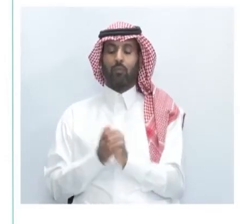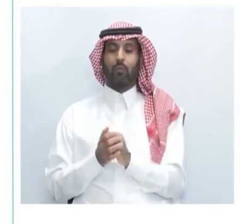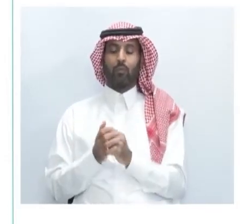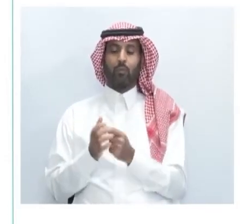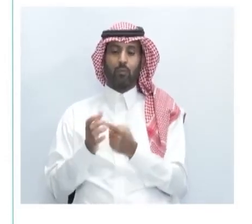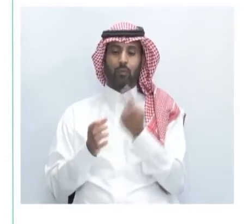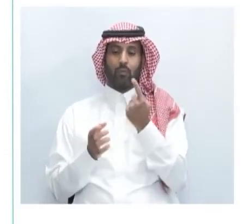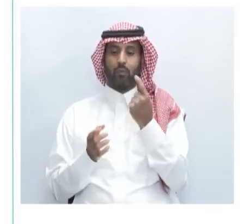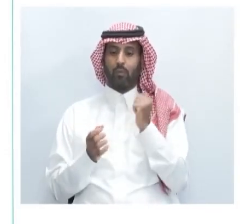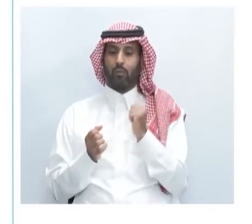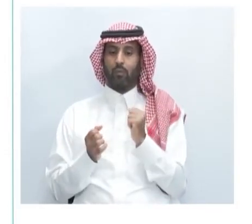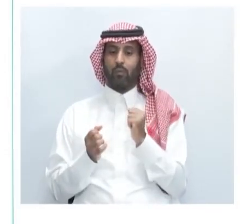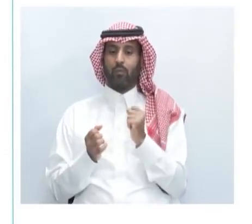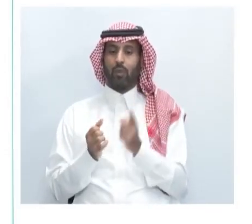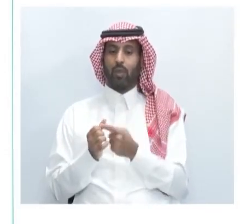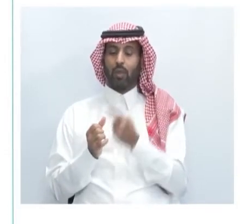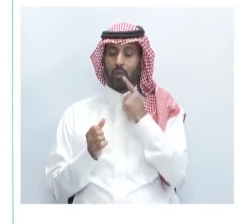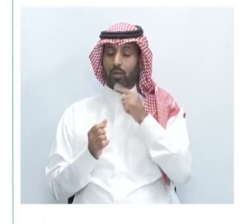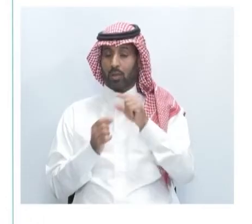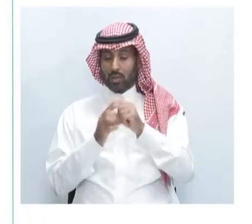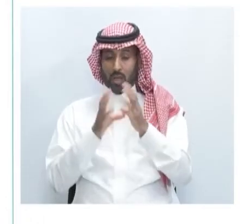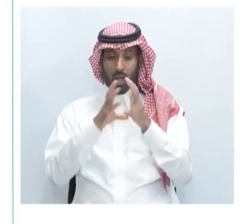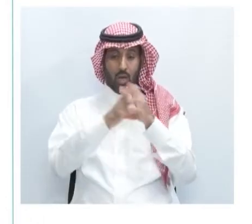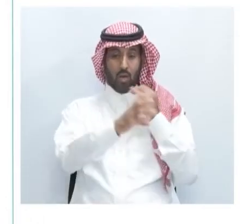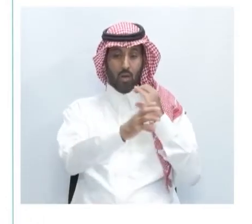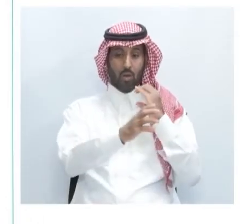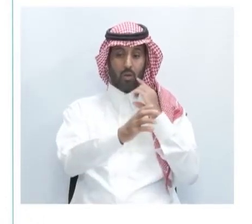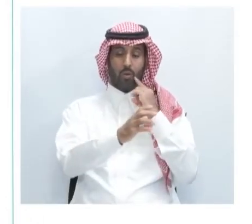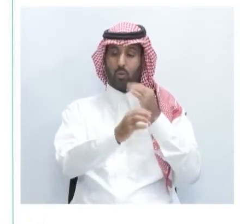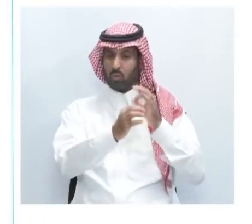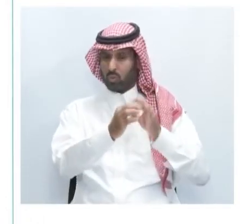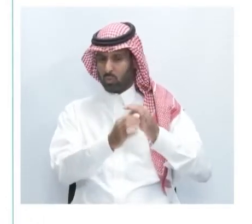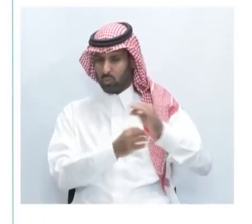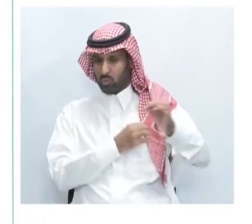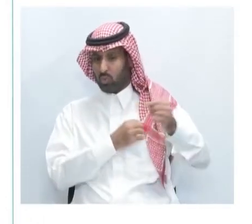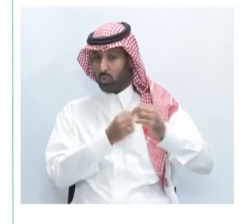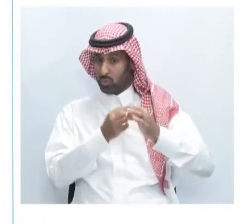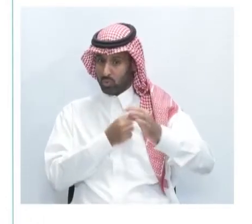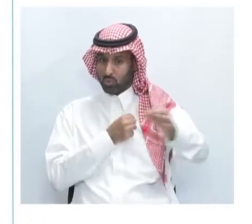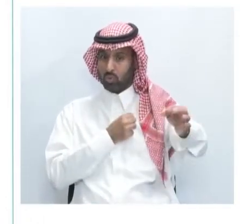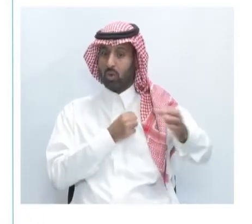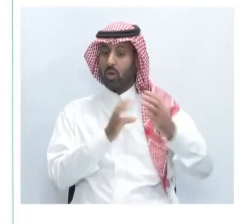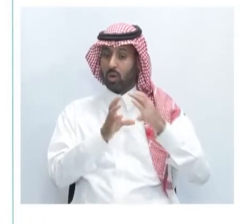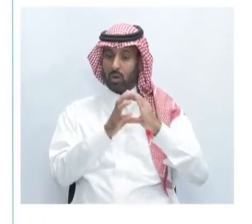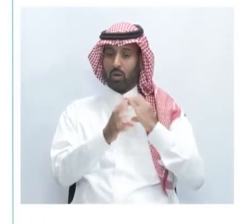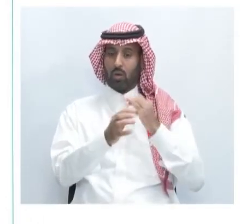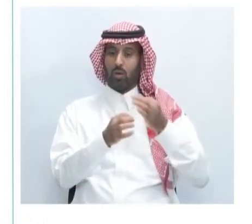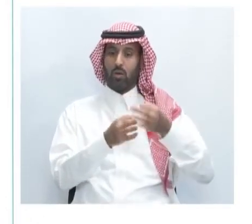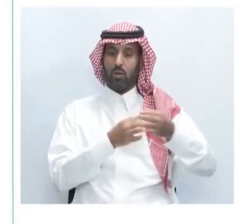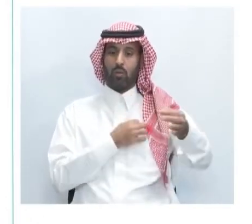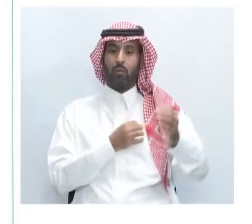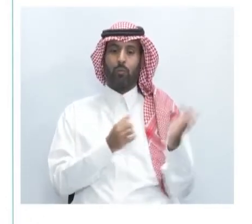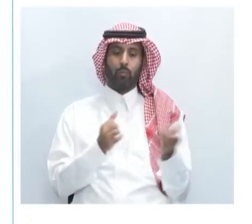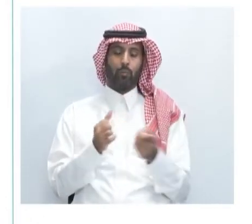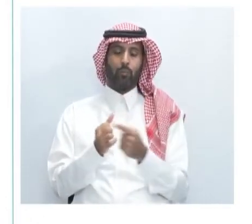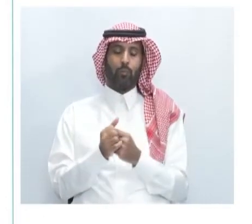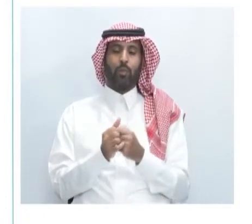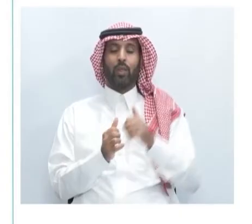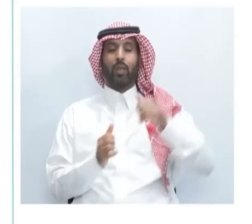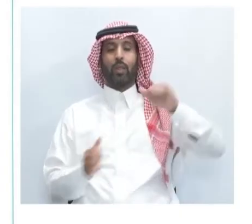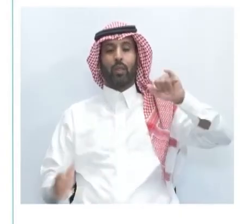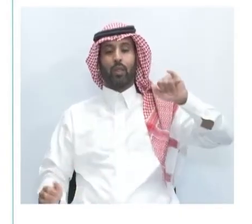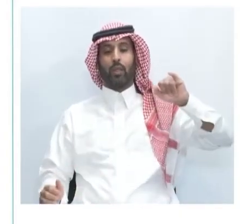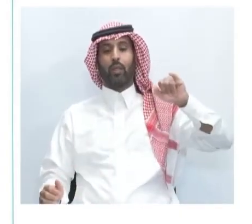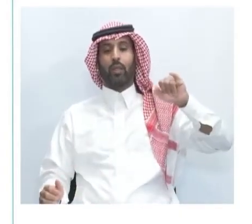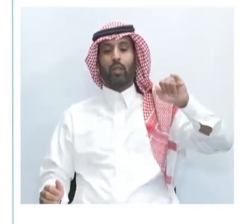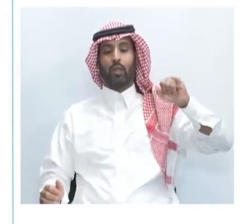by one. So this is the bus, and the bus, it's what? Long. It's what? It's long. Okay. So